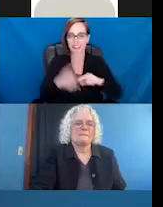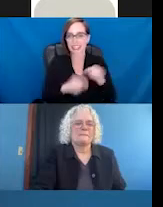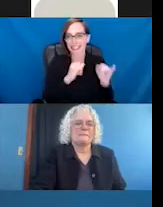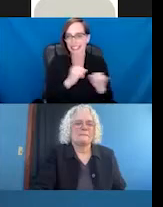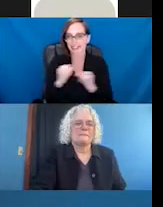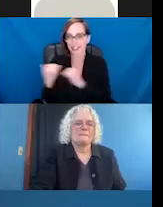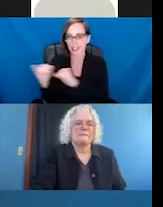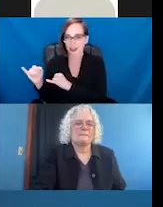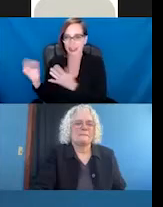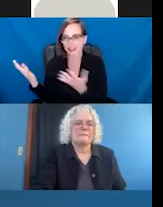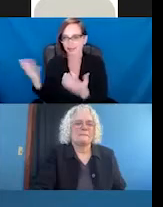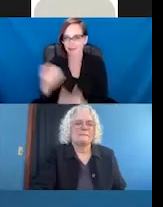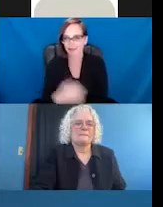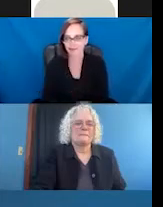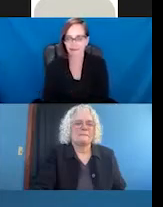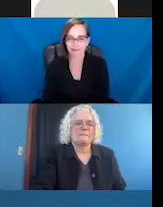know.